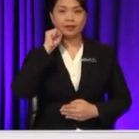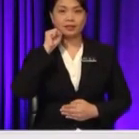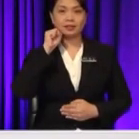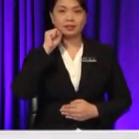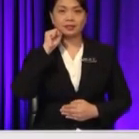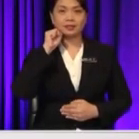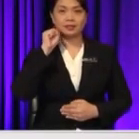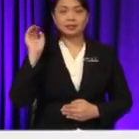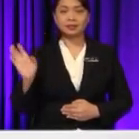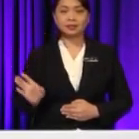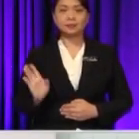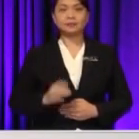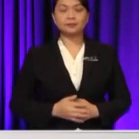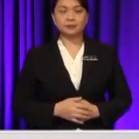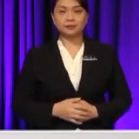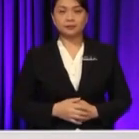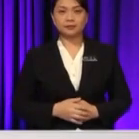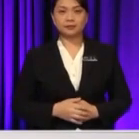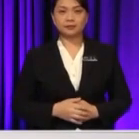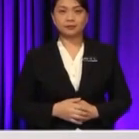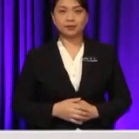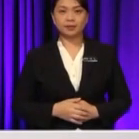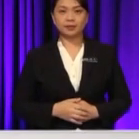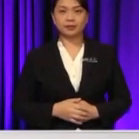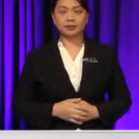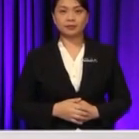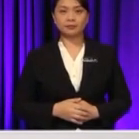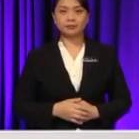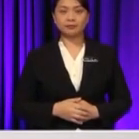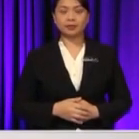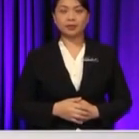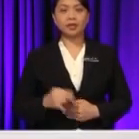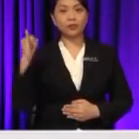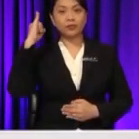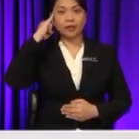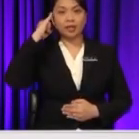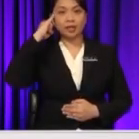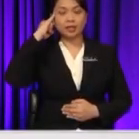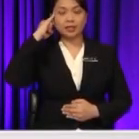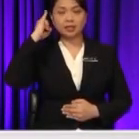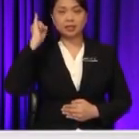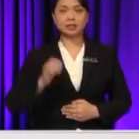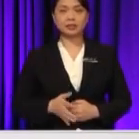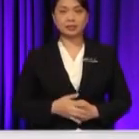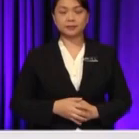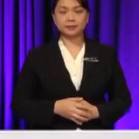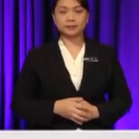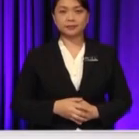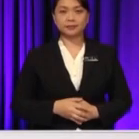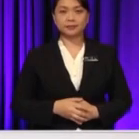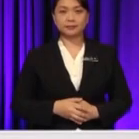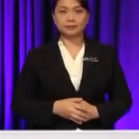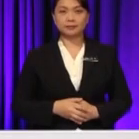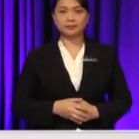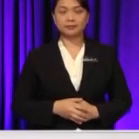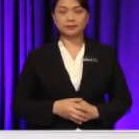Sharifah. Welcome. Okay, next we have Muhammad Irfan Shukri. Hello, Irfan. Hi, Irfan. And last but not least, we have Muhammad